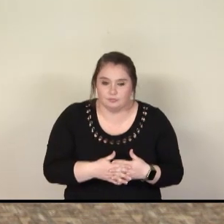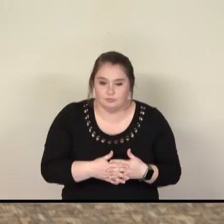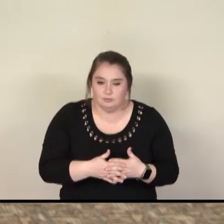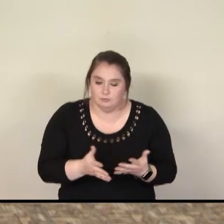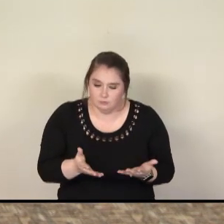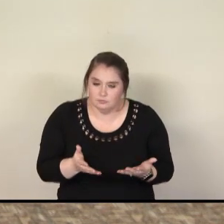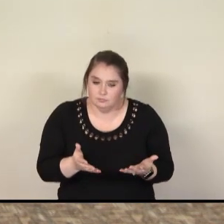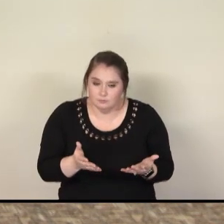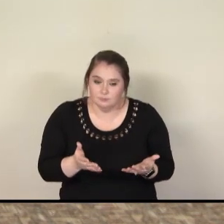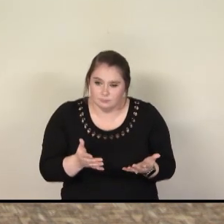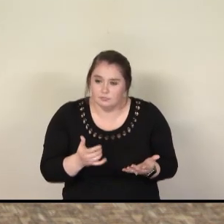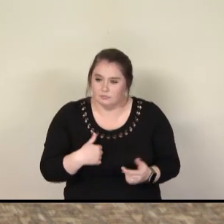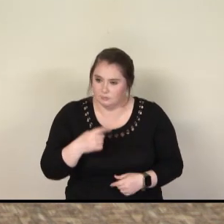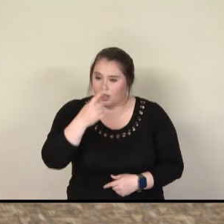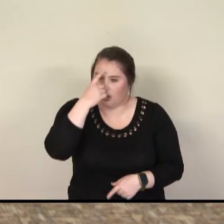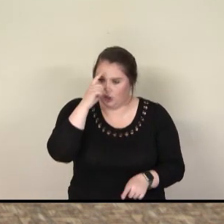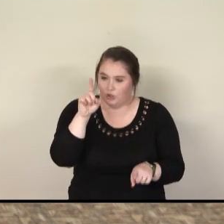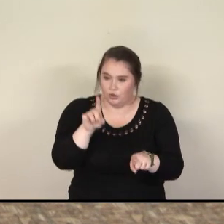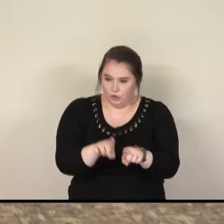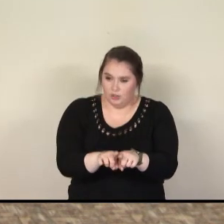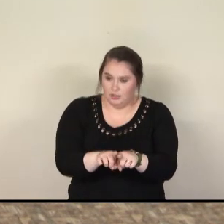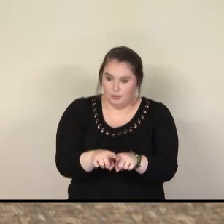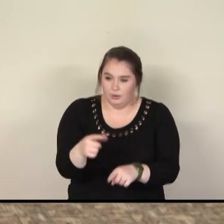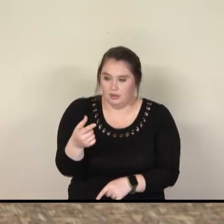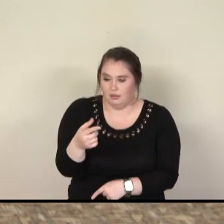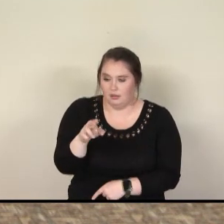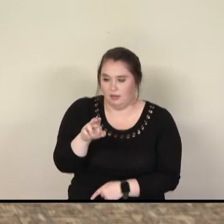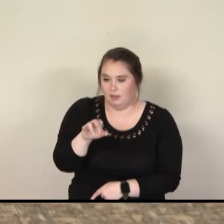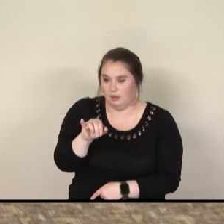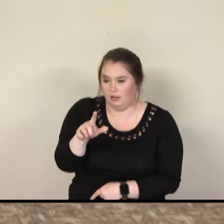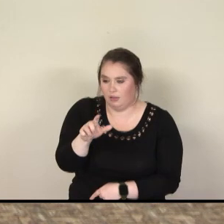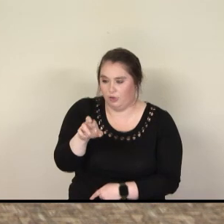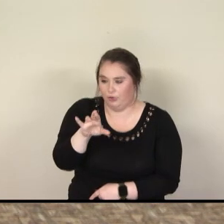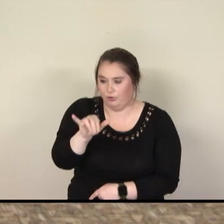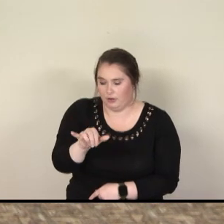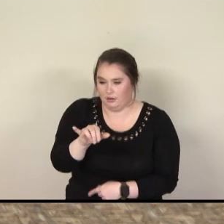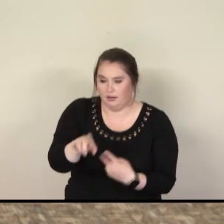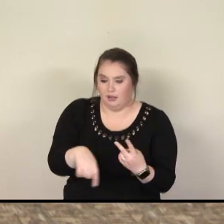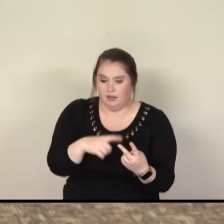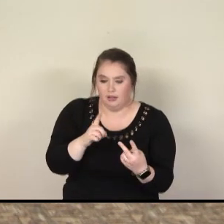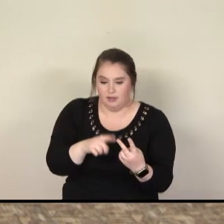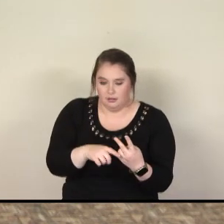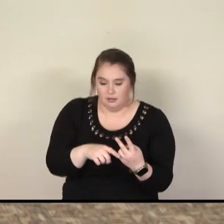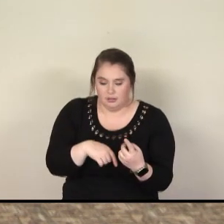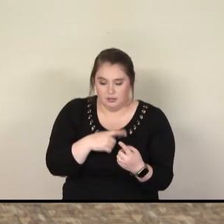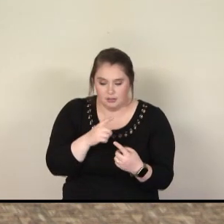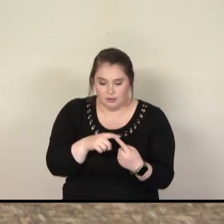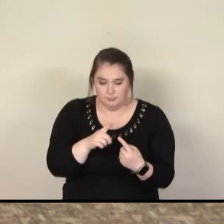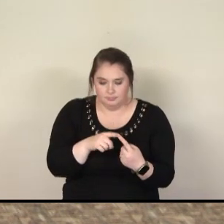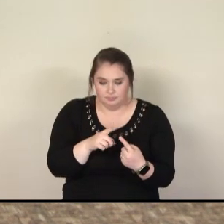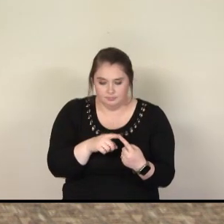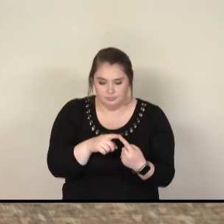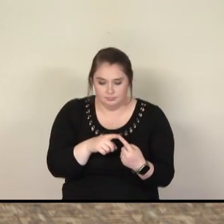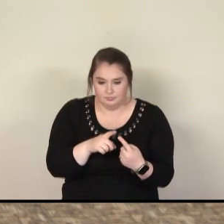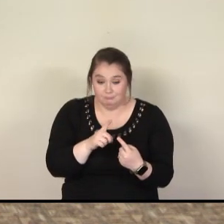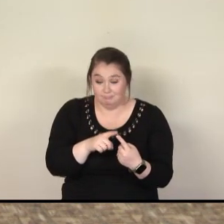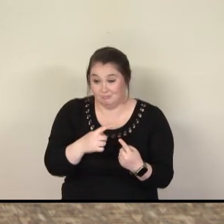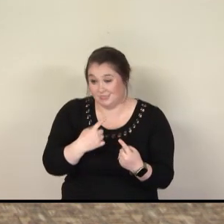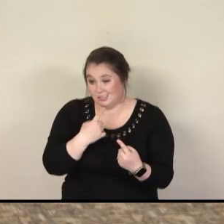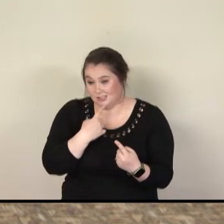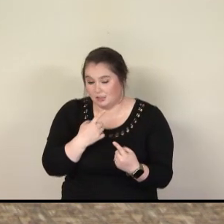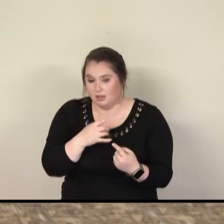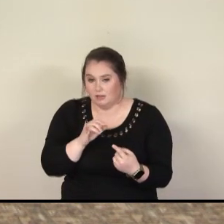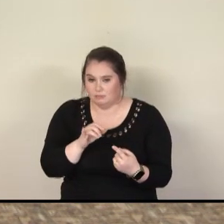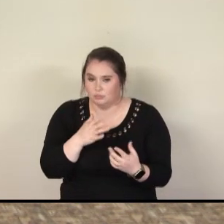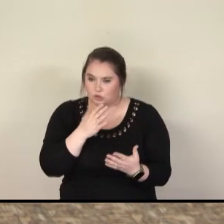yeah, I agree with Mr. Guillory in that it's always nice to make